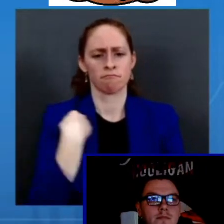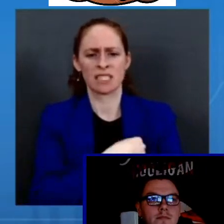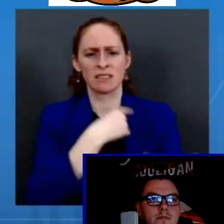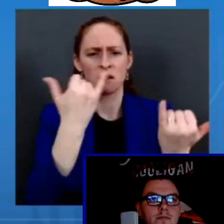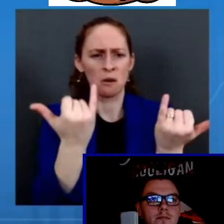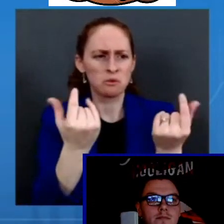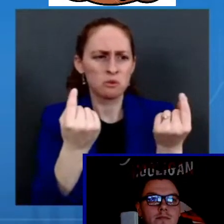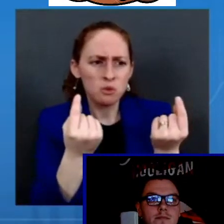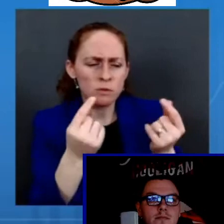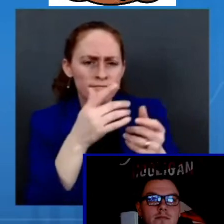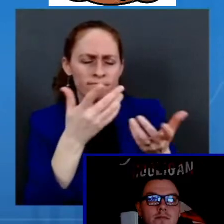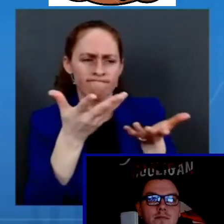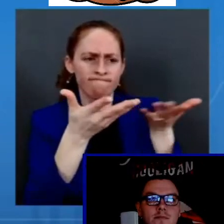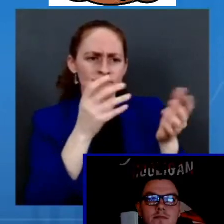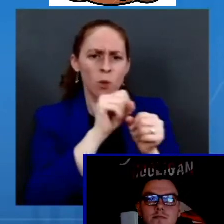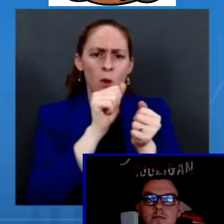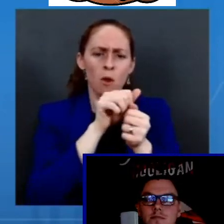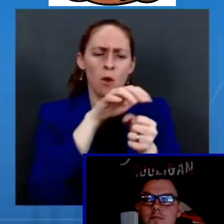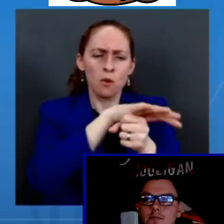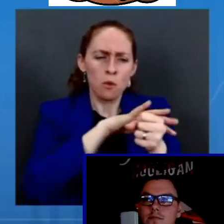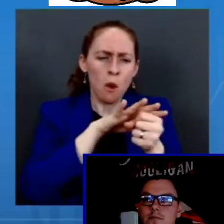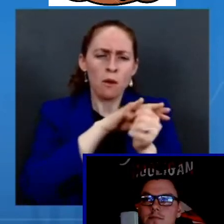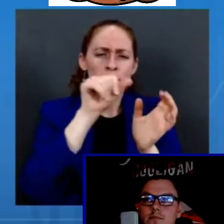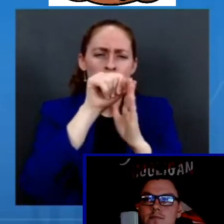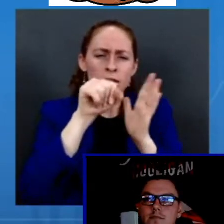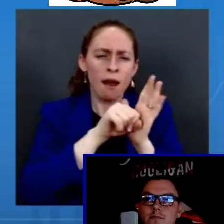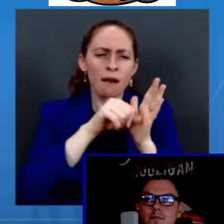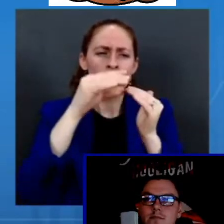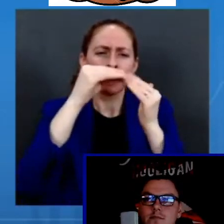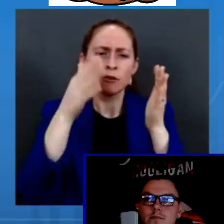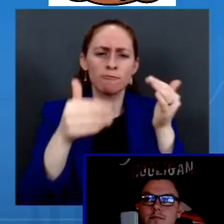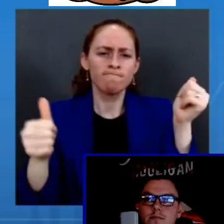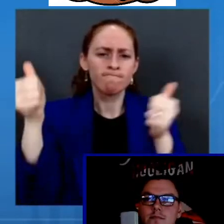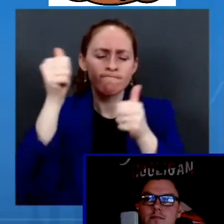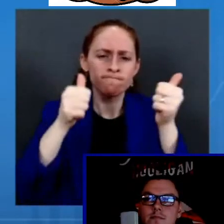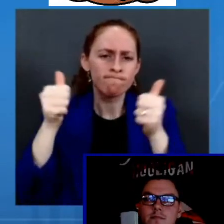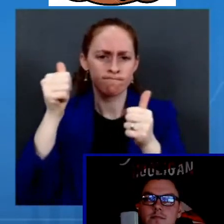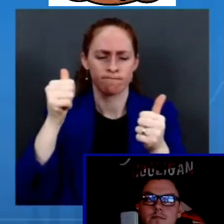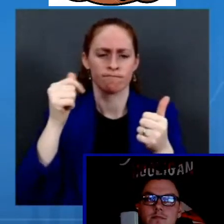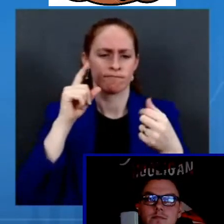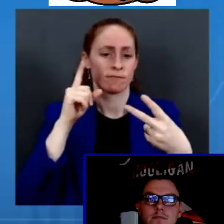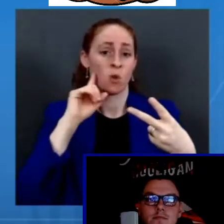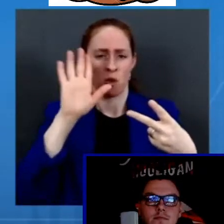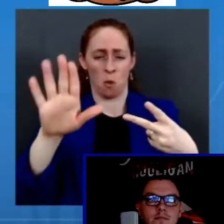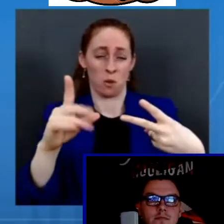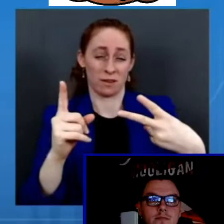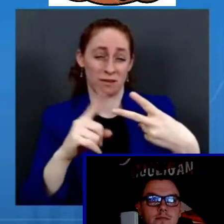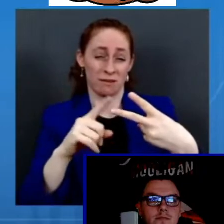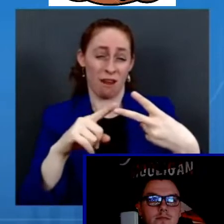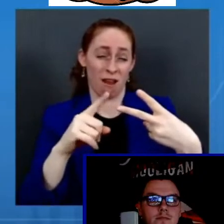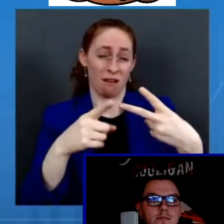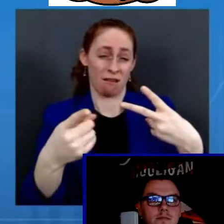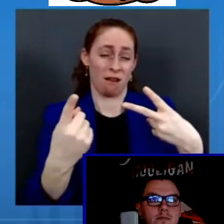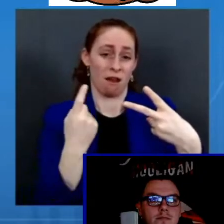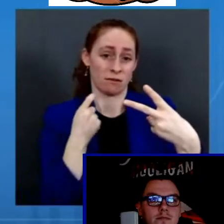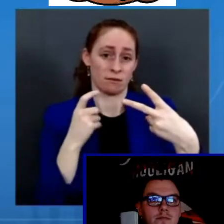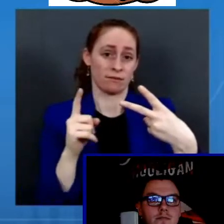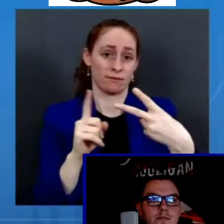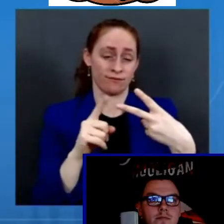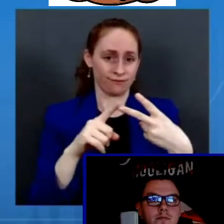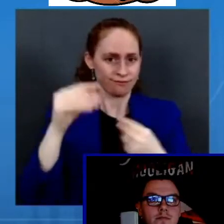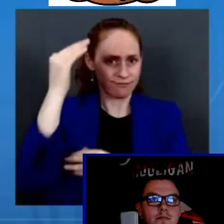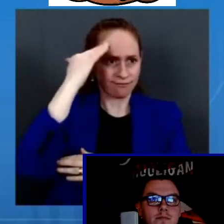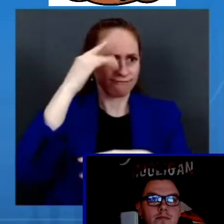those local jurisdictions and compile the immunization data from many different places, from pharmacies, from healthcare providers, from large